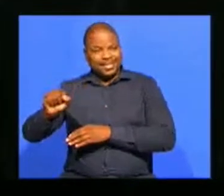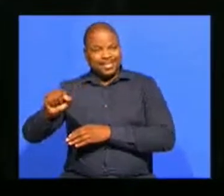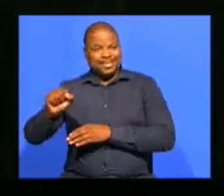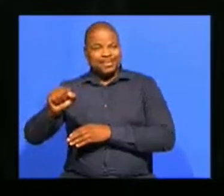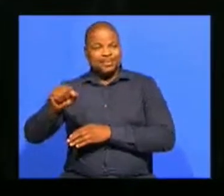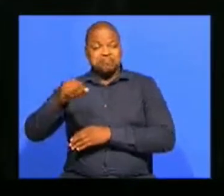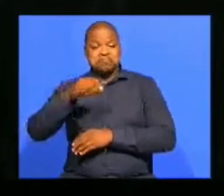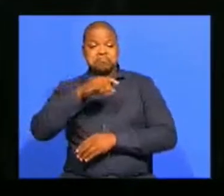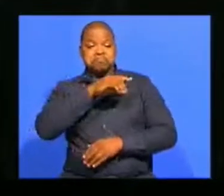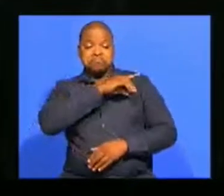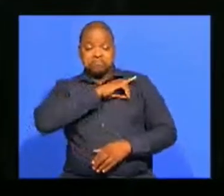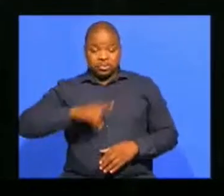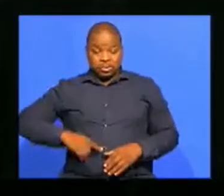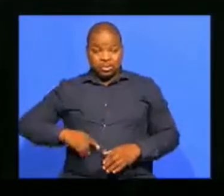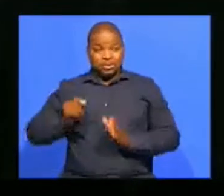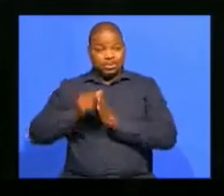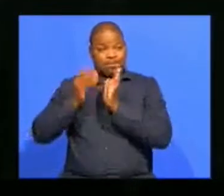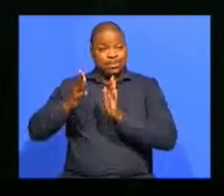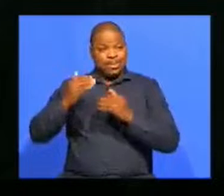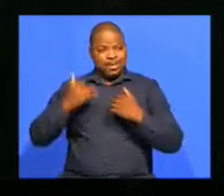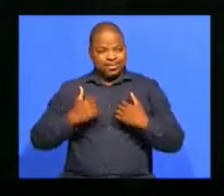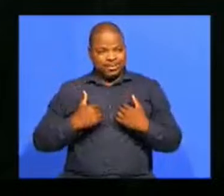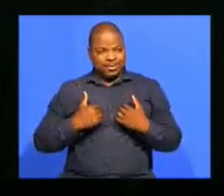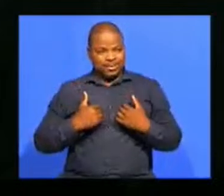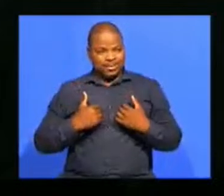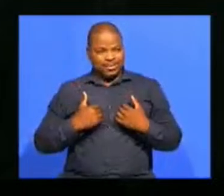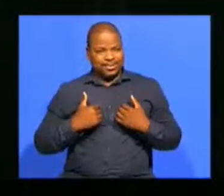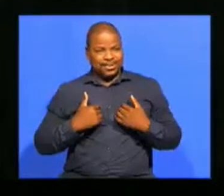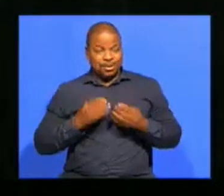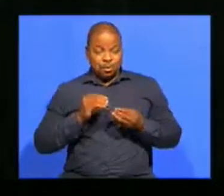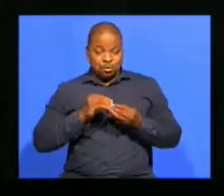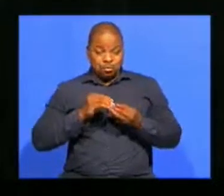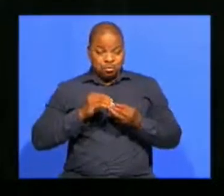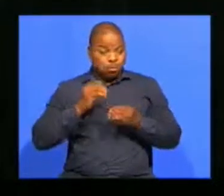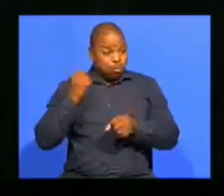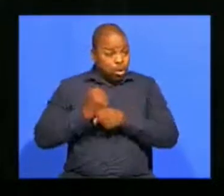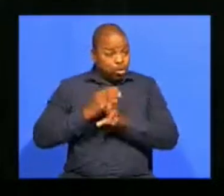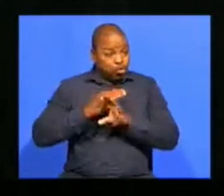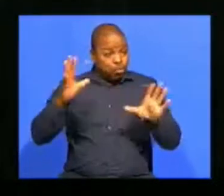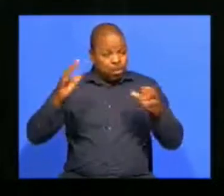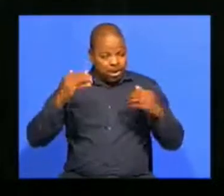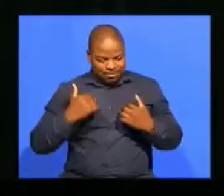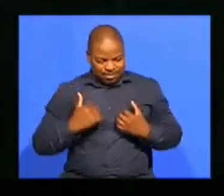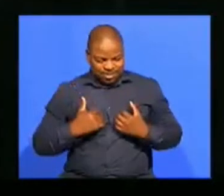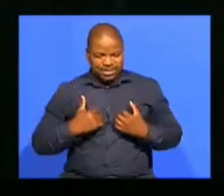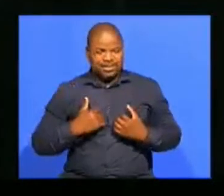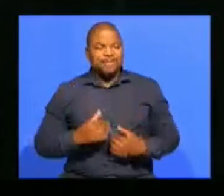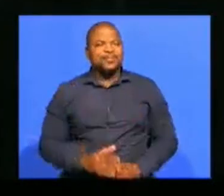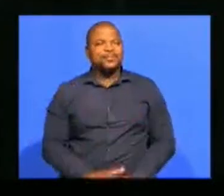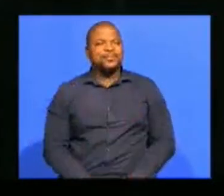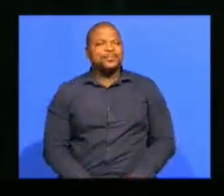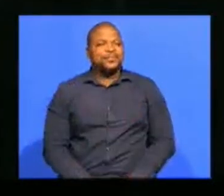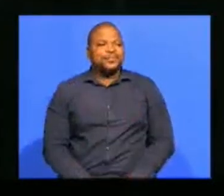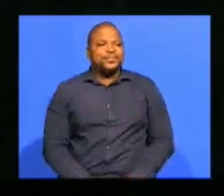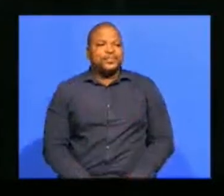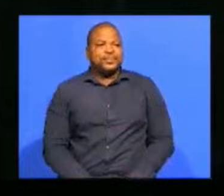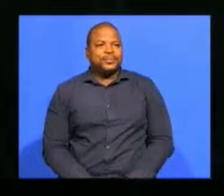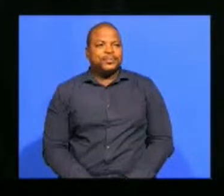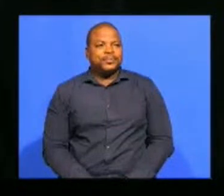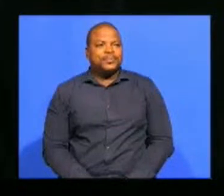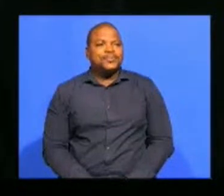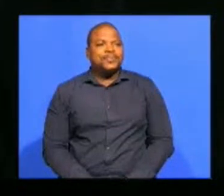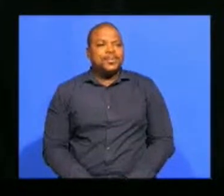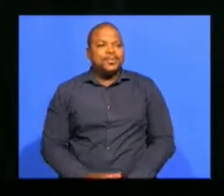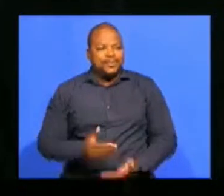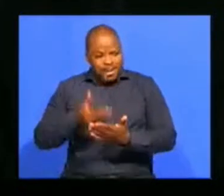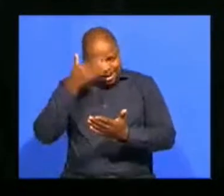know the Prime Minister is a distinguished lawyer, and think he's done a lot of work in that space too. So I want